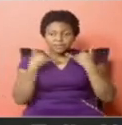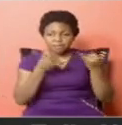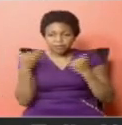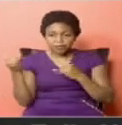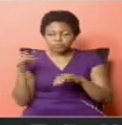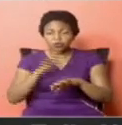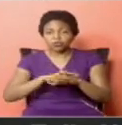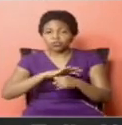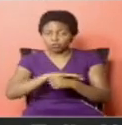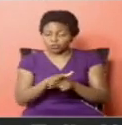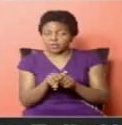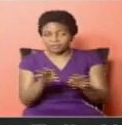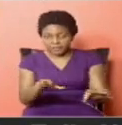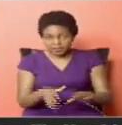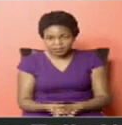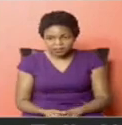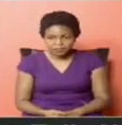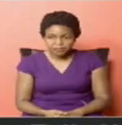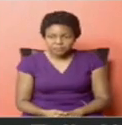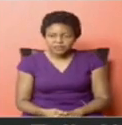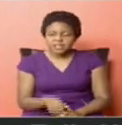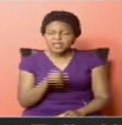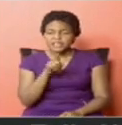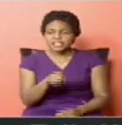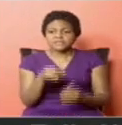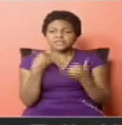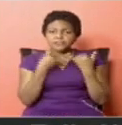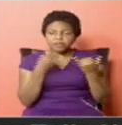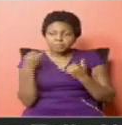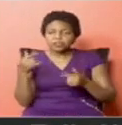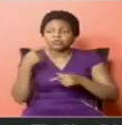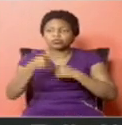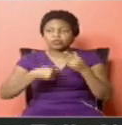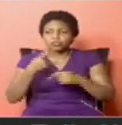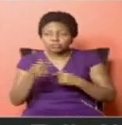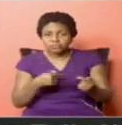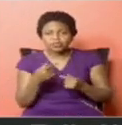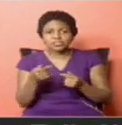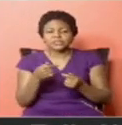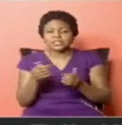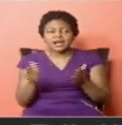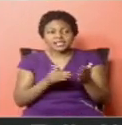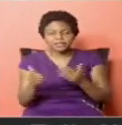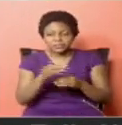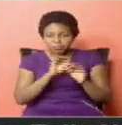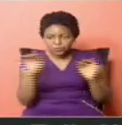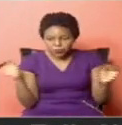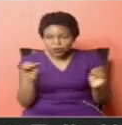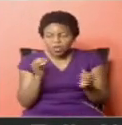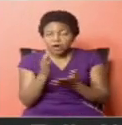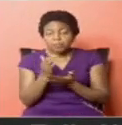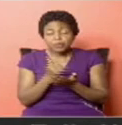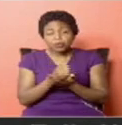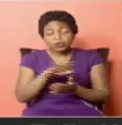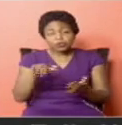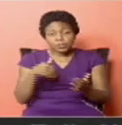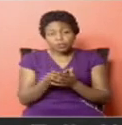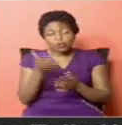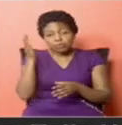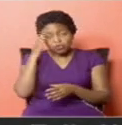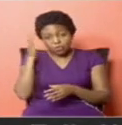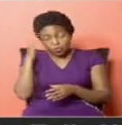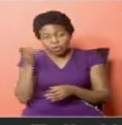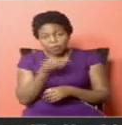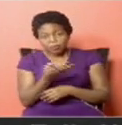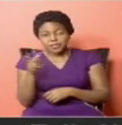the coronavirus. This information continues to be inaccessible, because we all know that